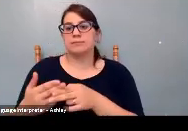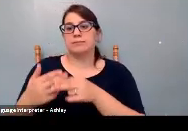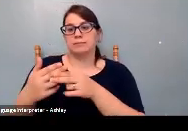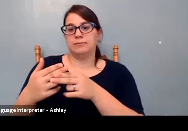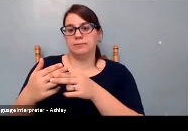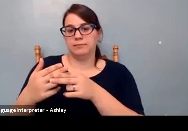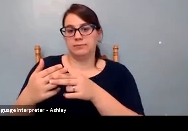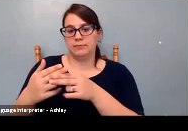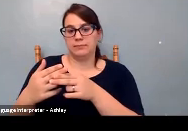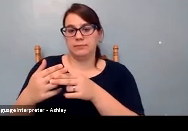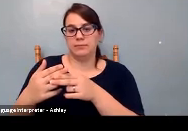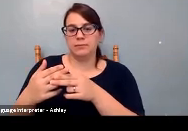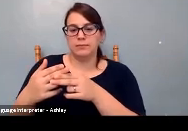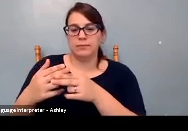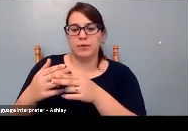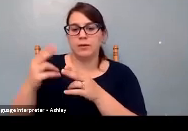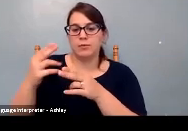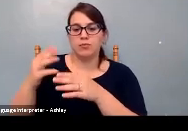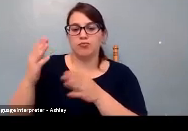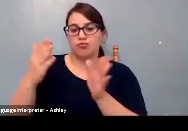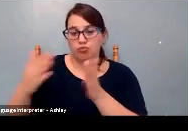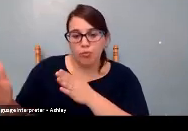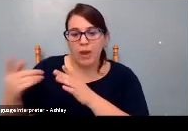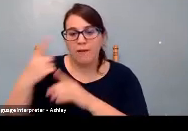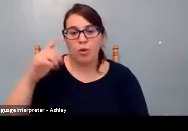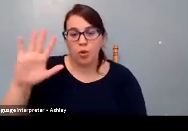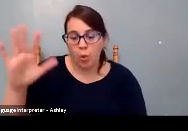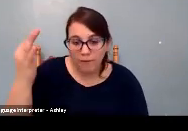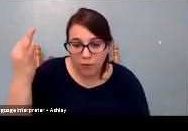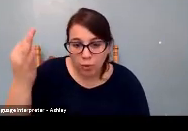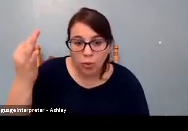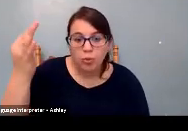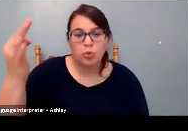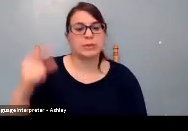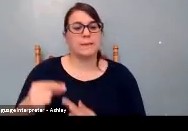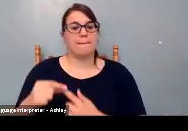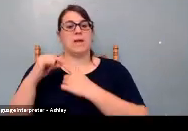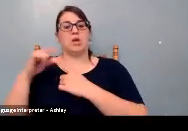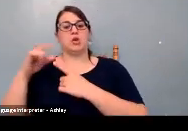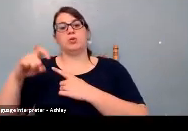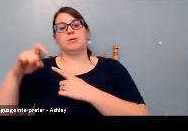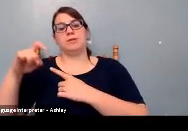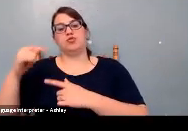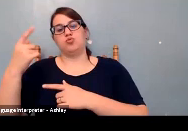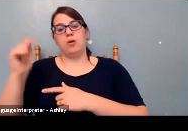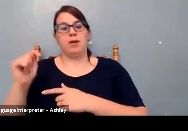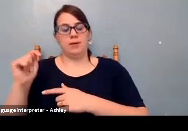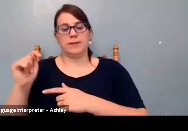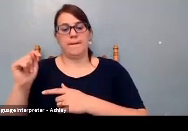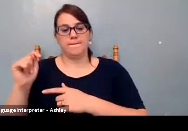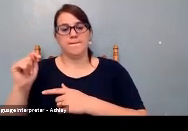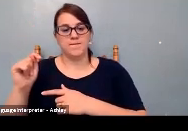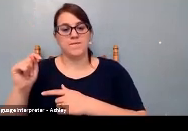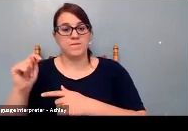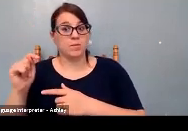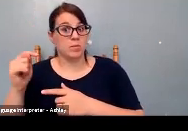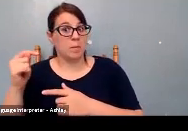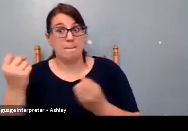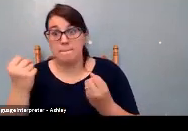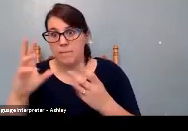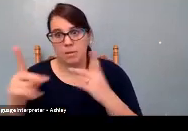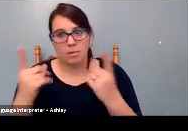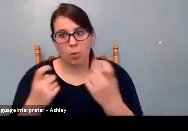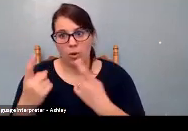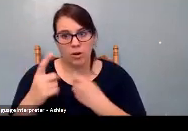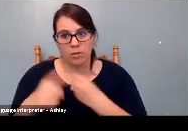and WVABLE, we do get quite a decent amount of questions about trust. So I would highly recommend that anyone that's